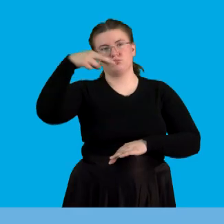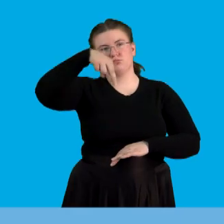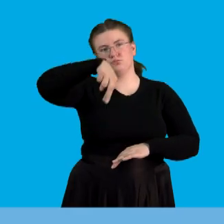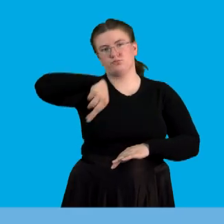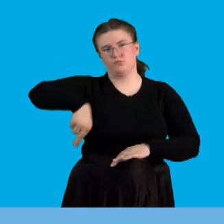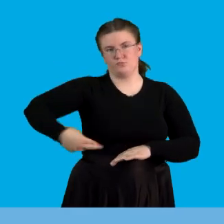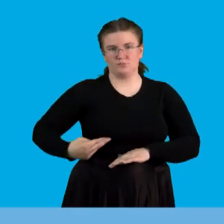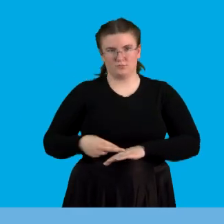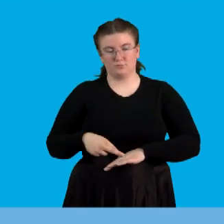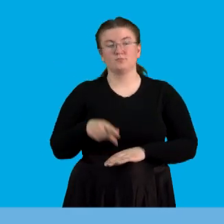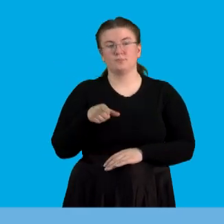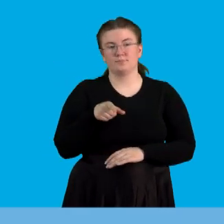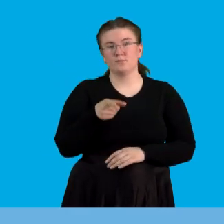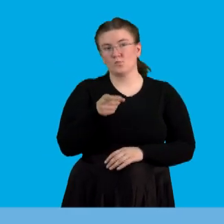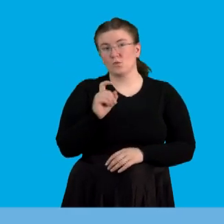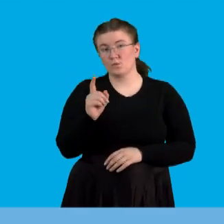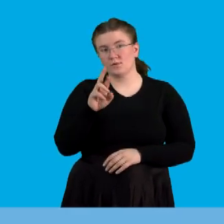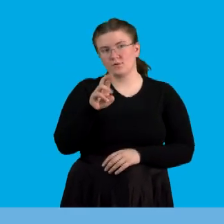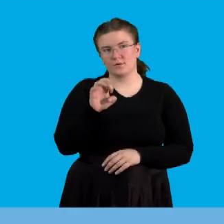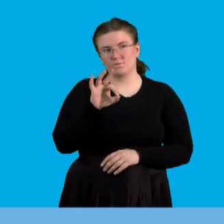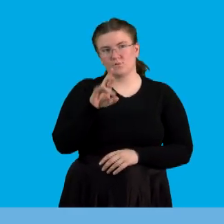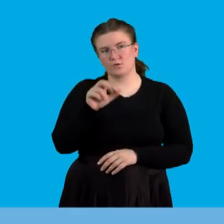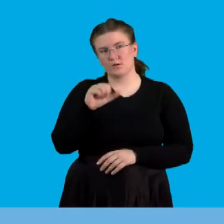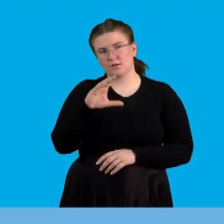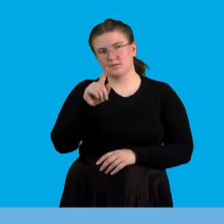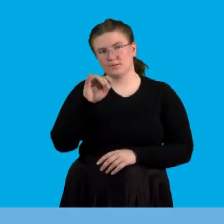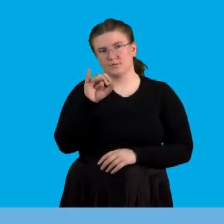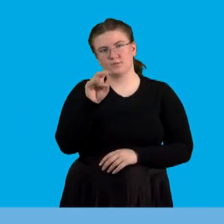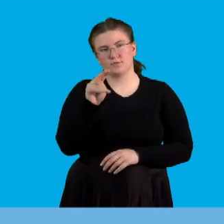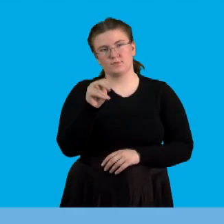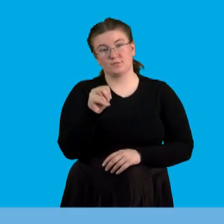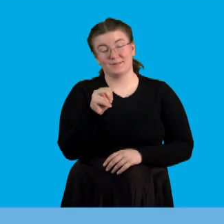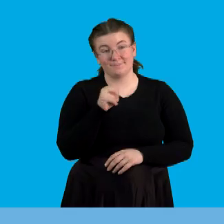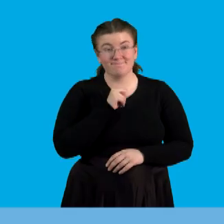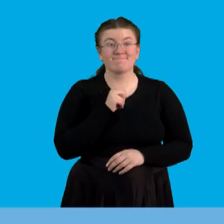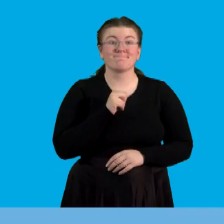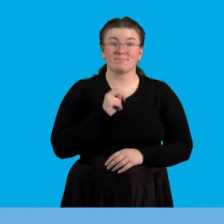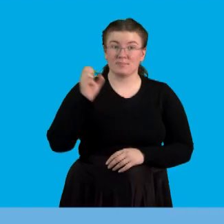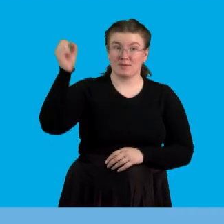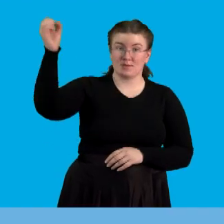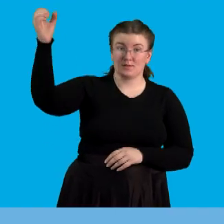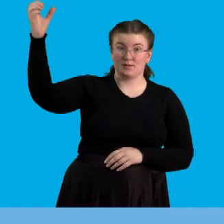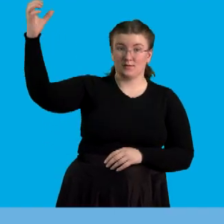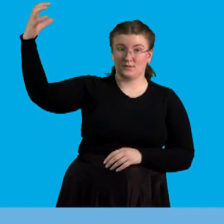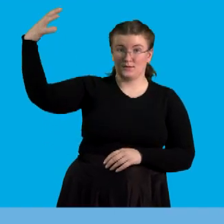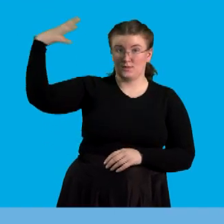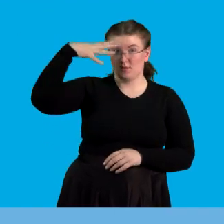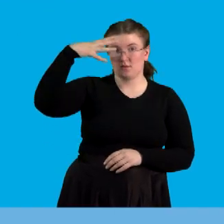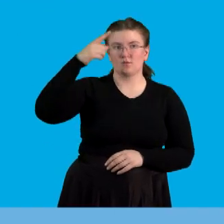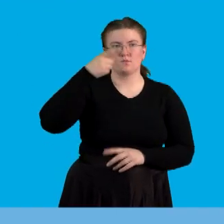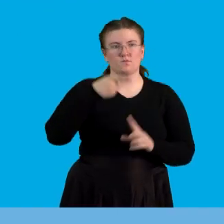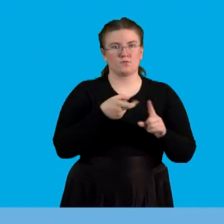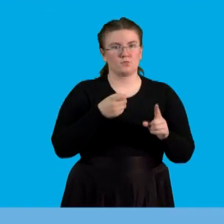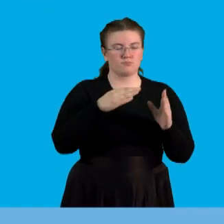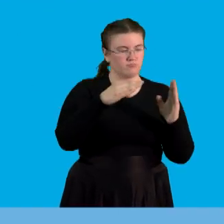is called refraction. So when light enters a different medium at right angles, it does not change direction. So